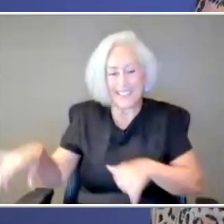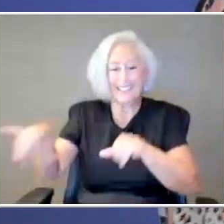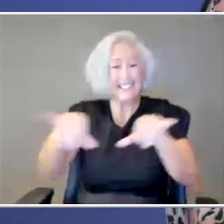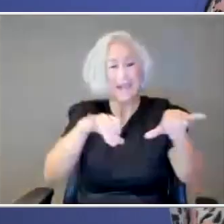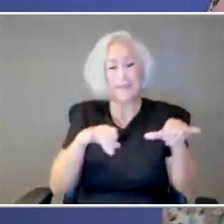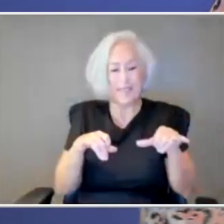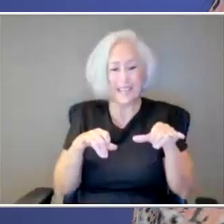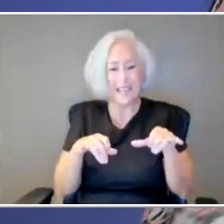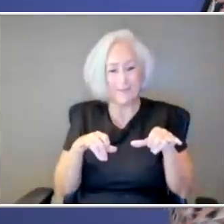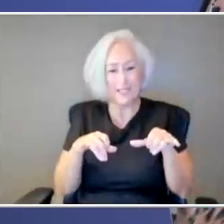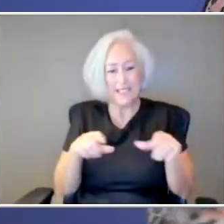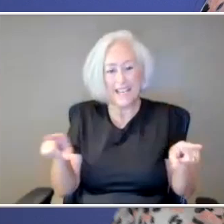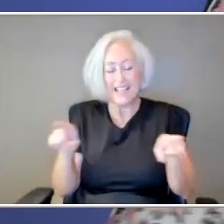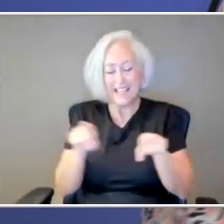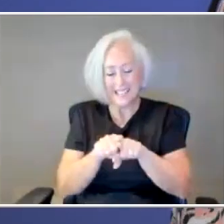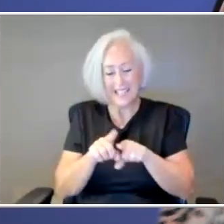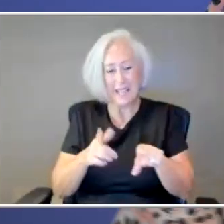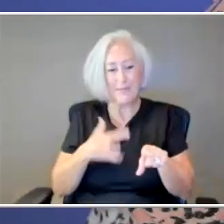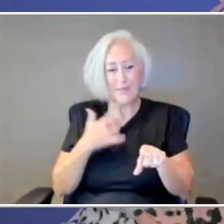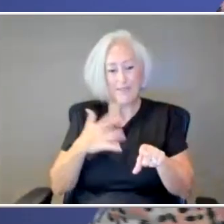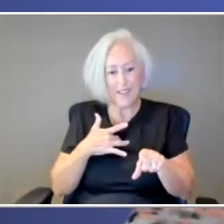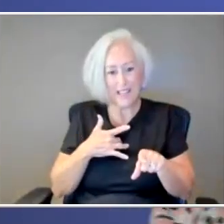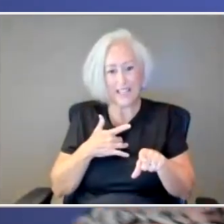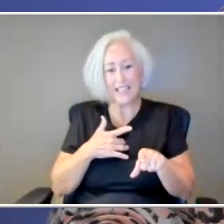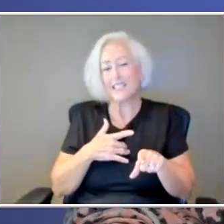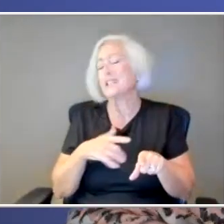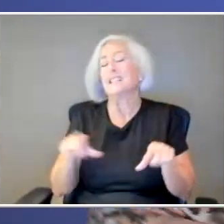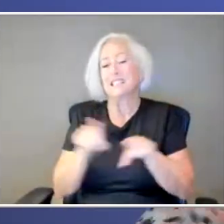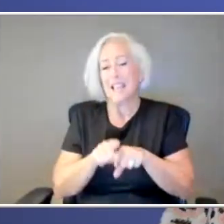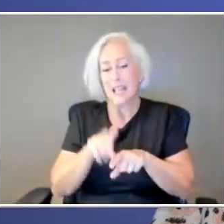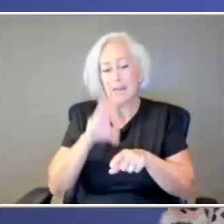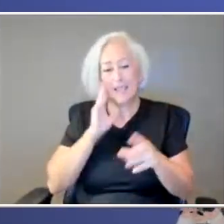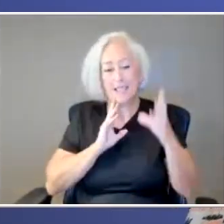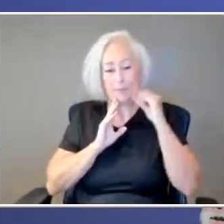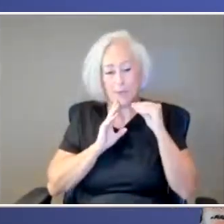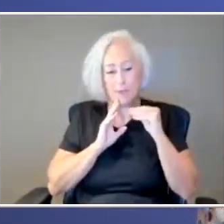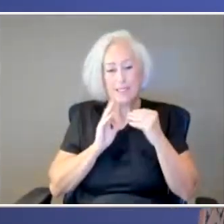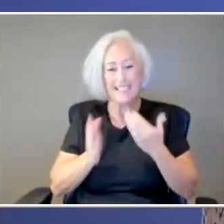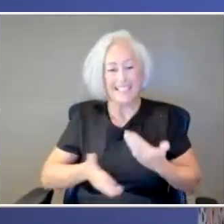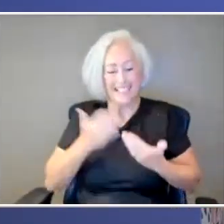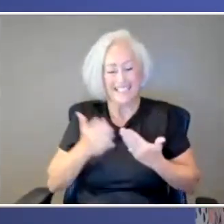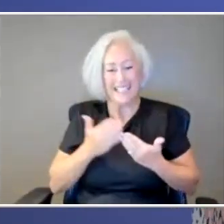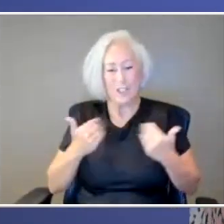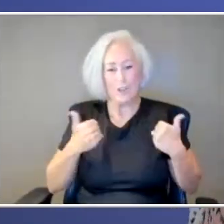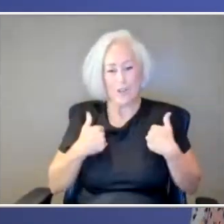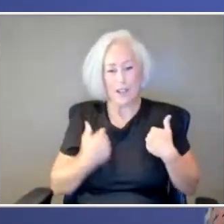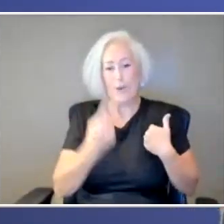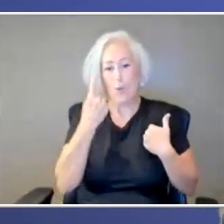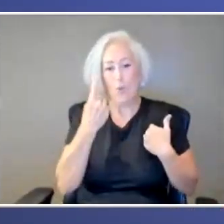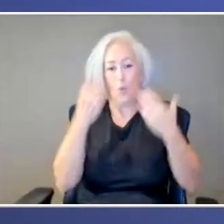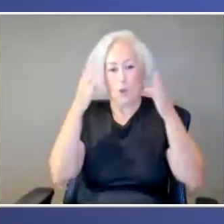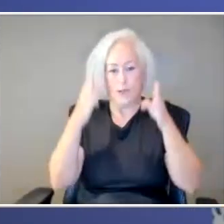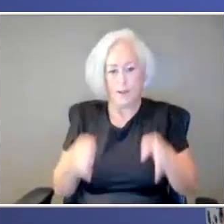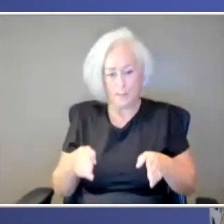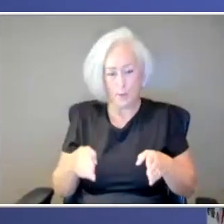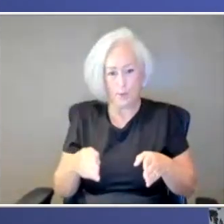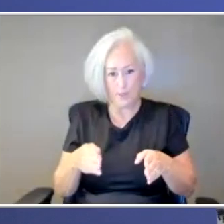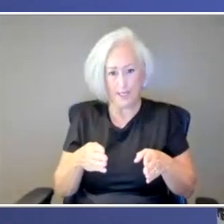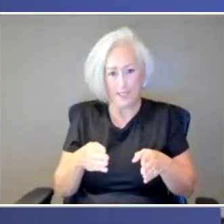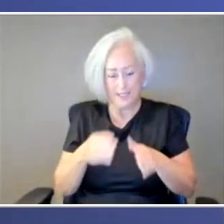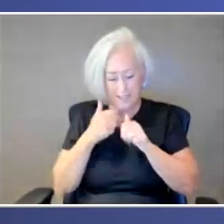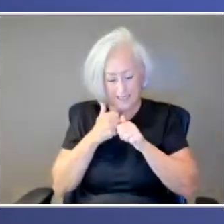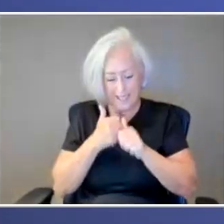exact same feelings and trials, and it's so much easier just to have one person, you know, keeping track of you.